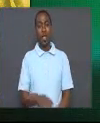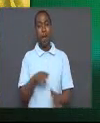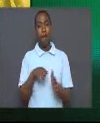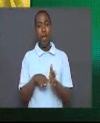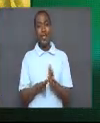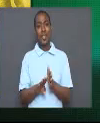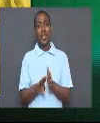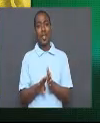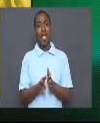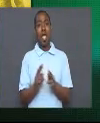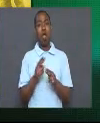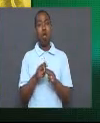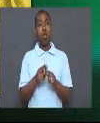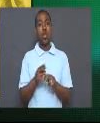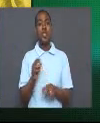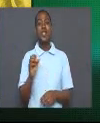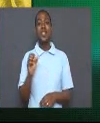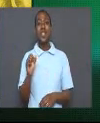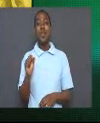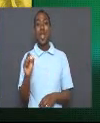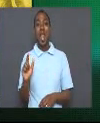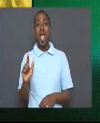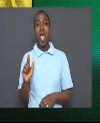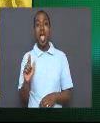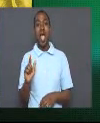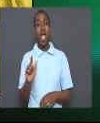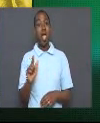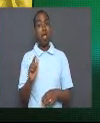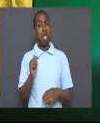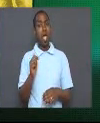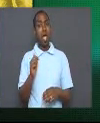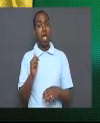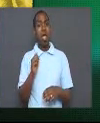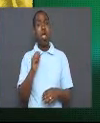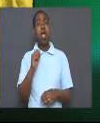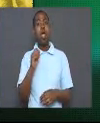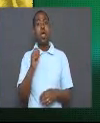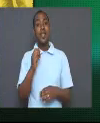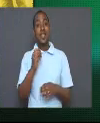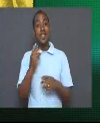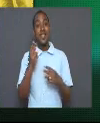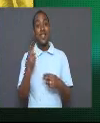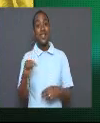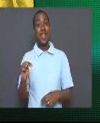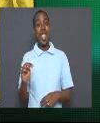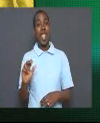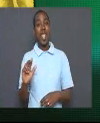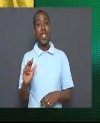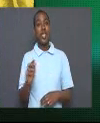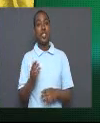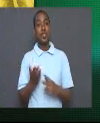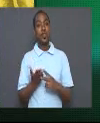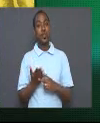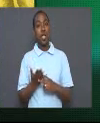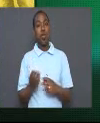bacteria called Salmonella can contaminate raw meat or raw